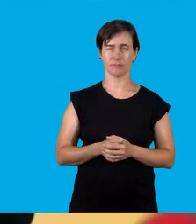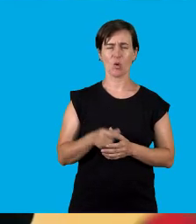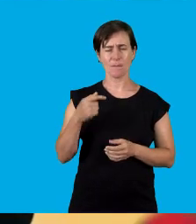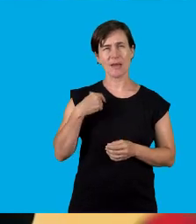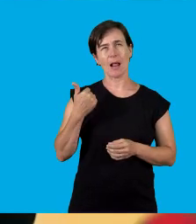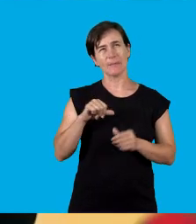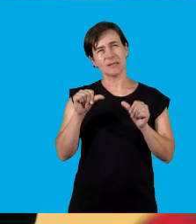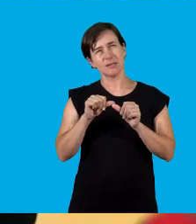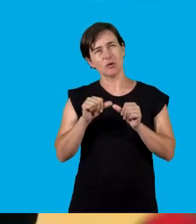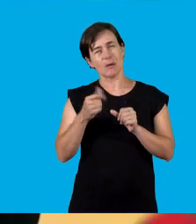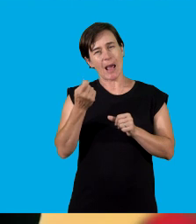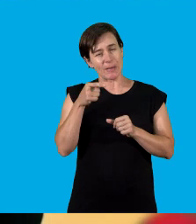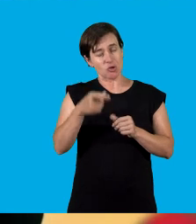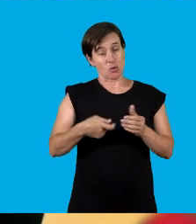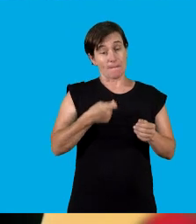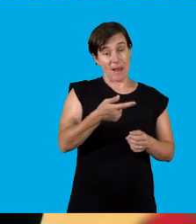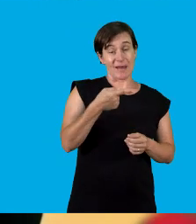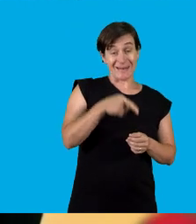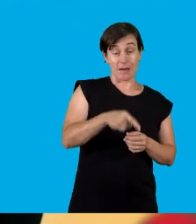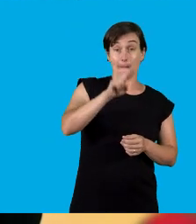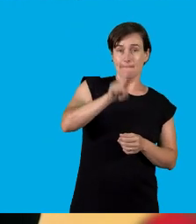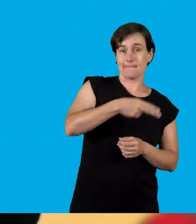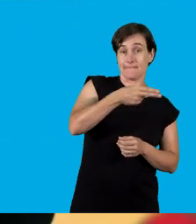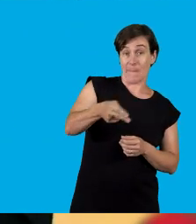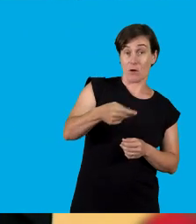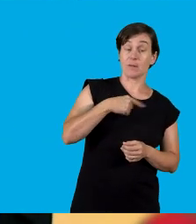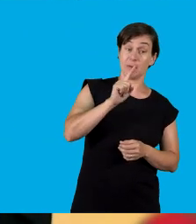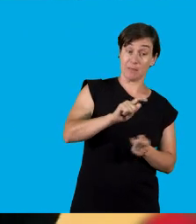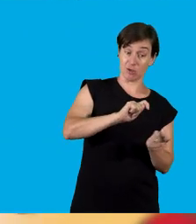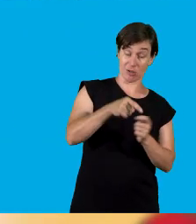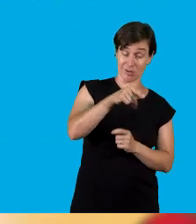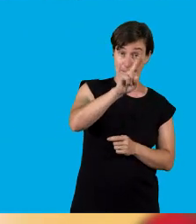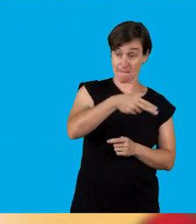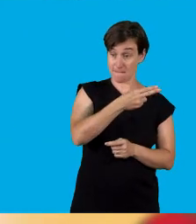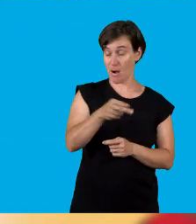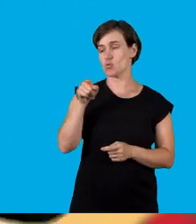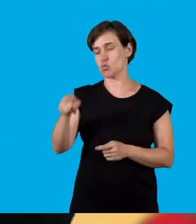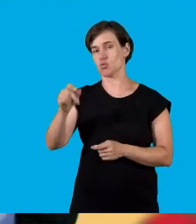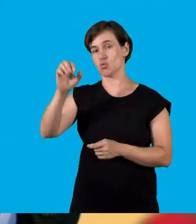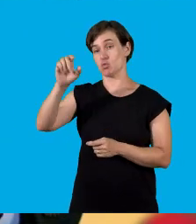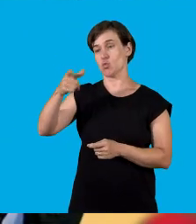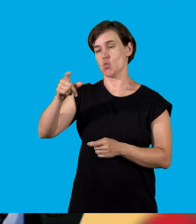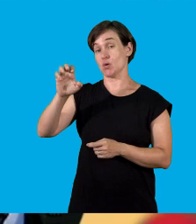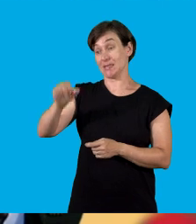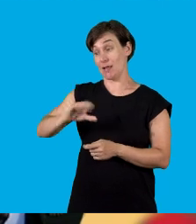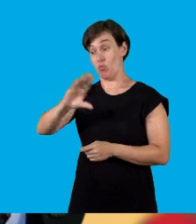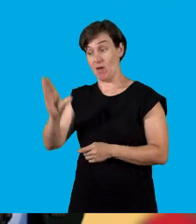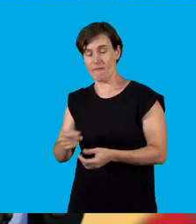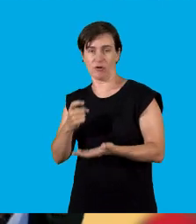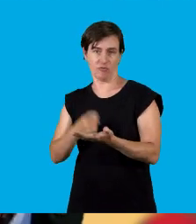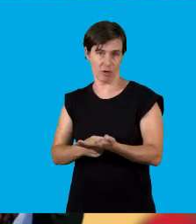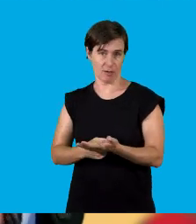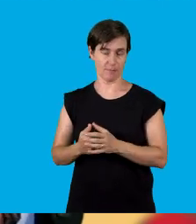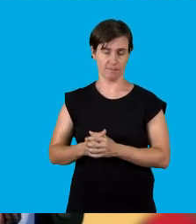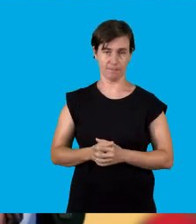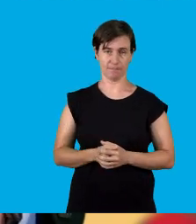did he pay in pounds, and then I'm going to convert that pounds to South African Rand by using this conversion that's given there,